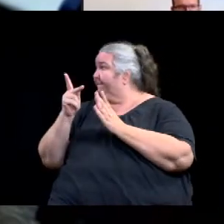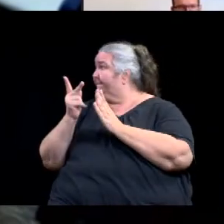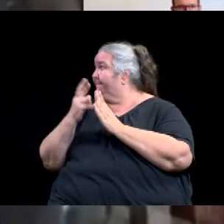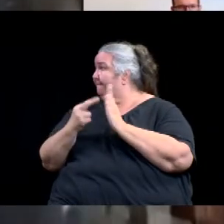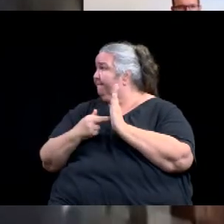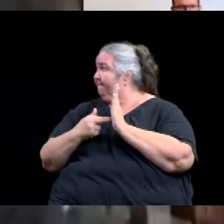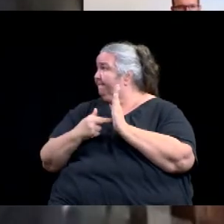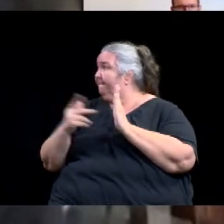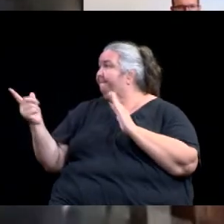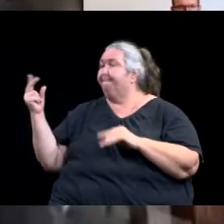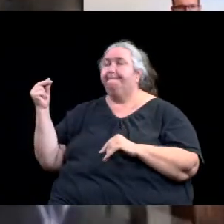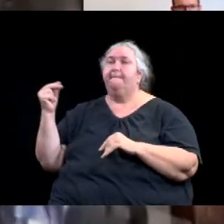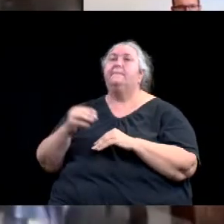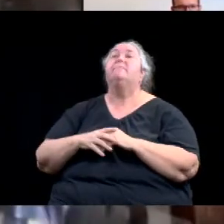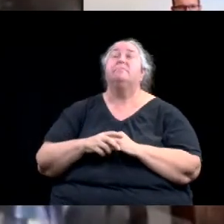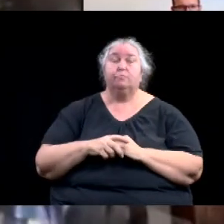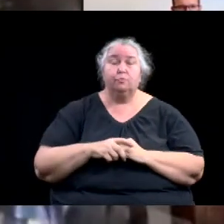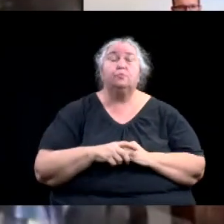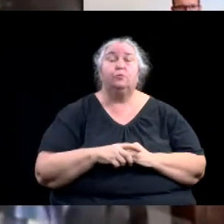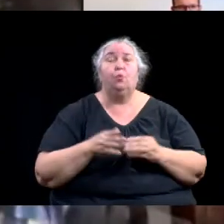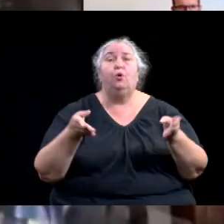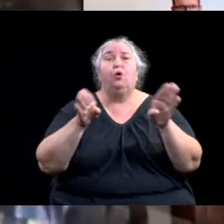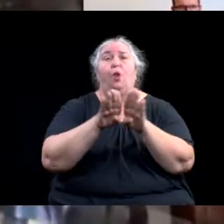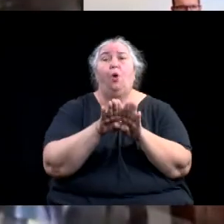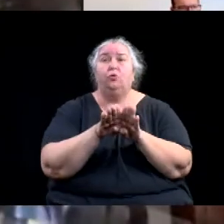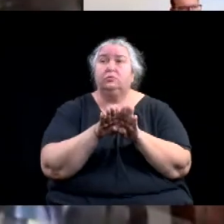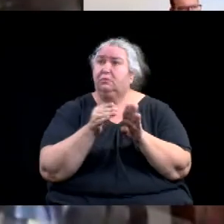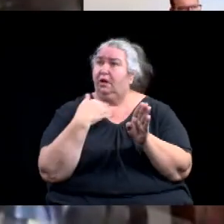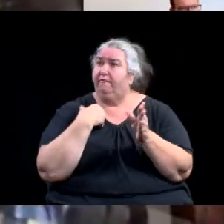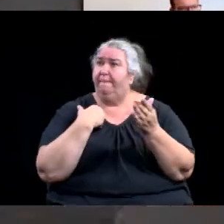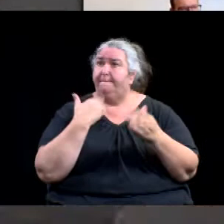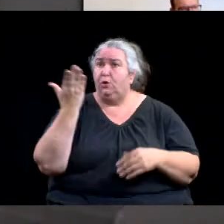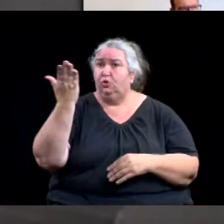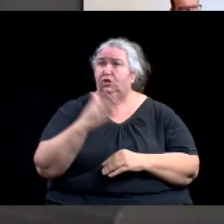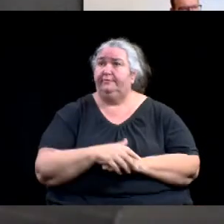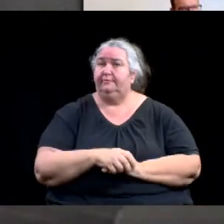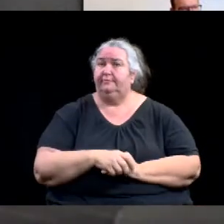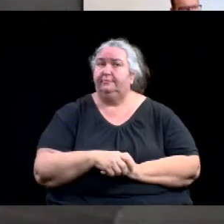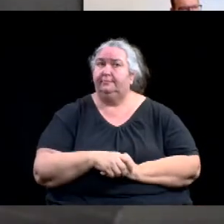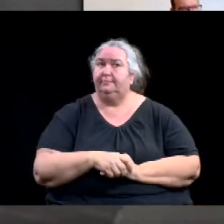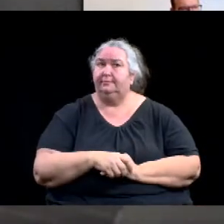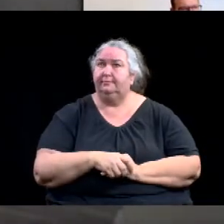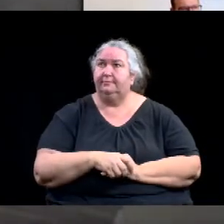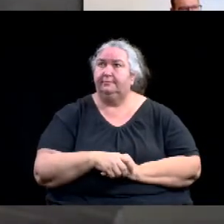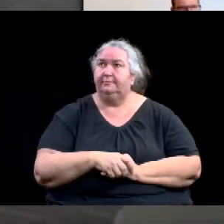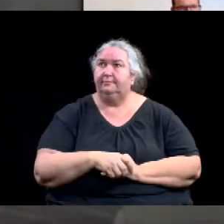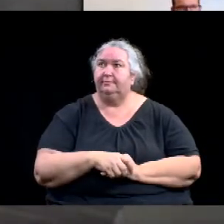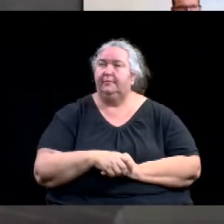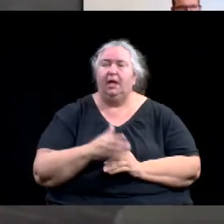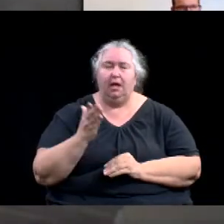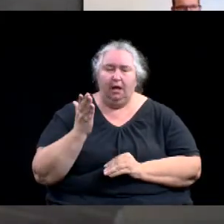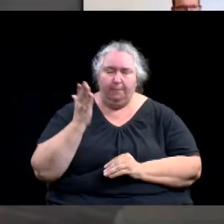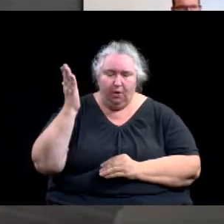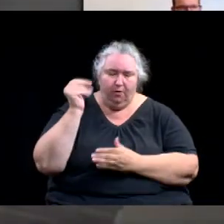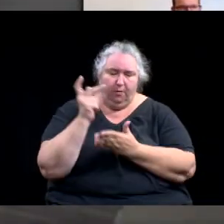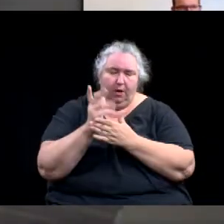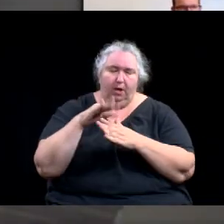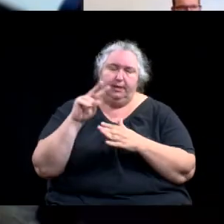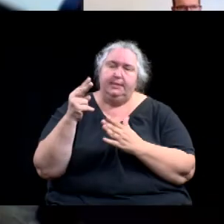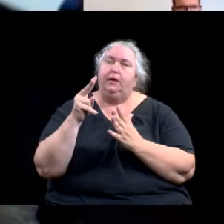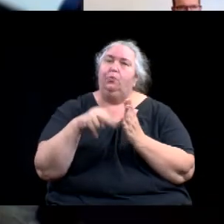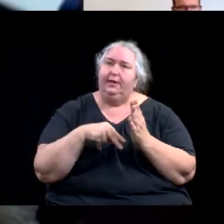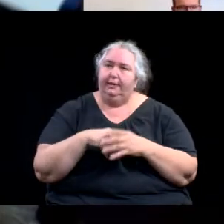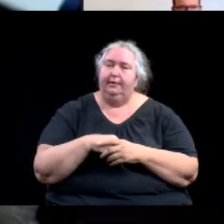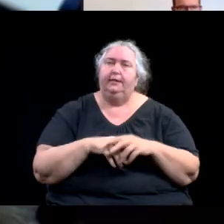I'll move for approval on second reading. Second. Any discussion? Please poll the council.